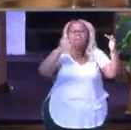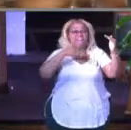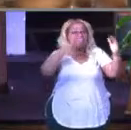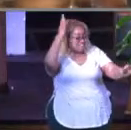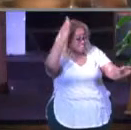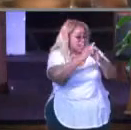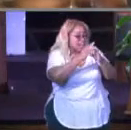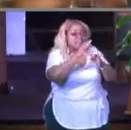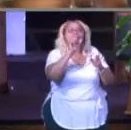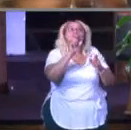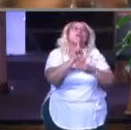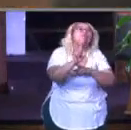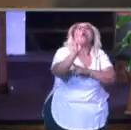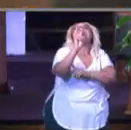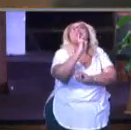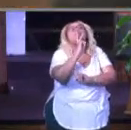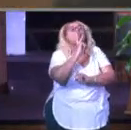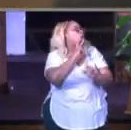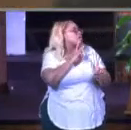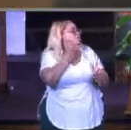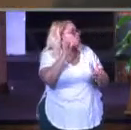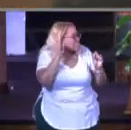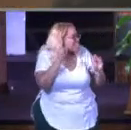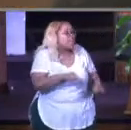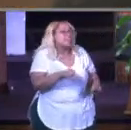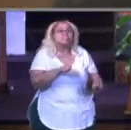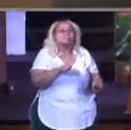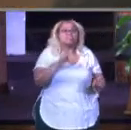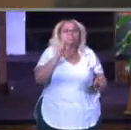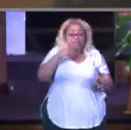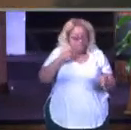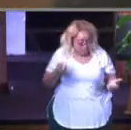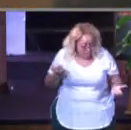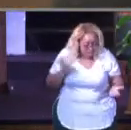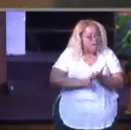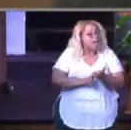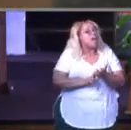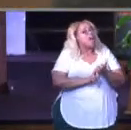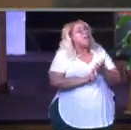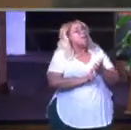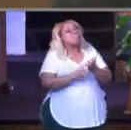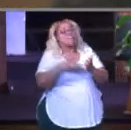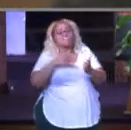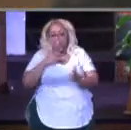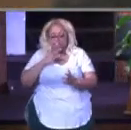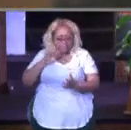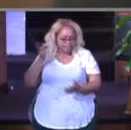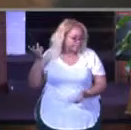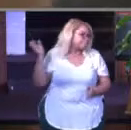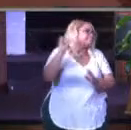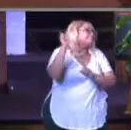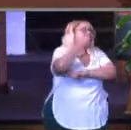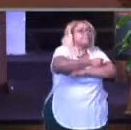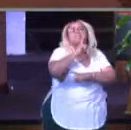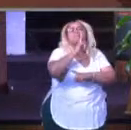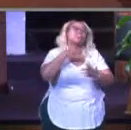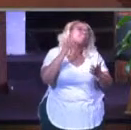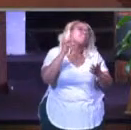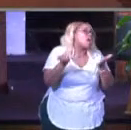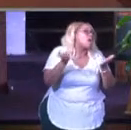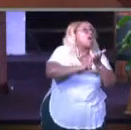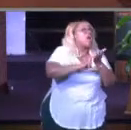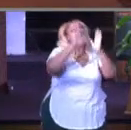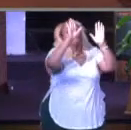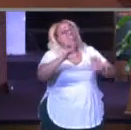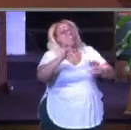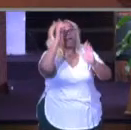have faith to walk on water. When you do, you'll find that you'll keep getting up after you get knocked down. When you do, you'll find that